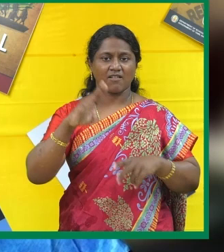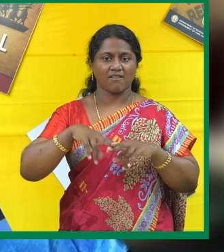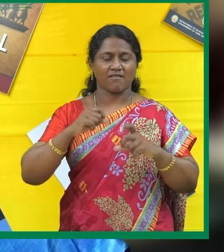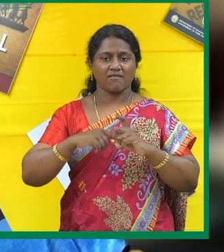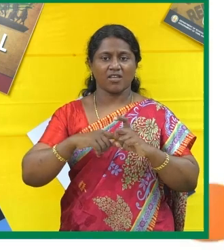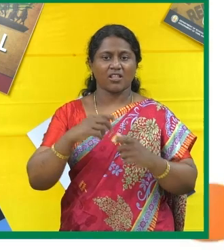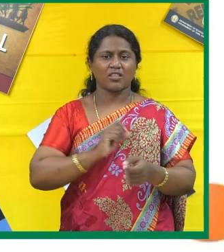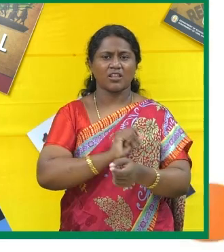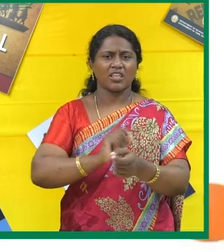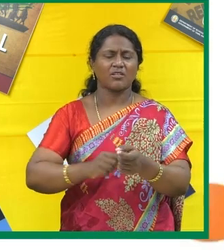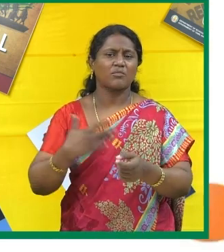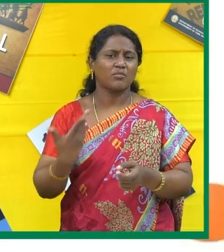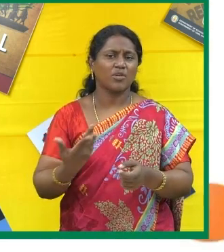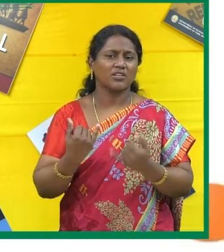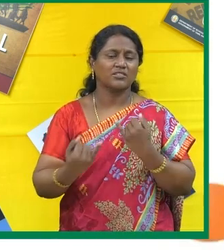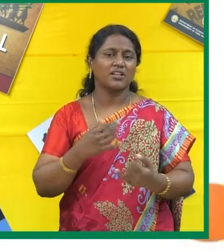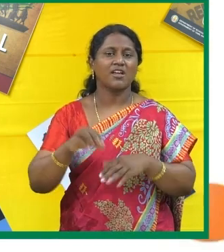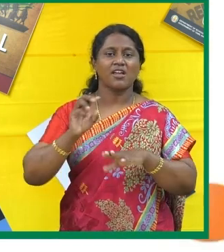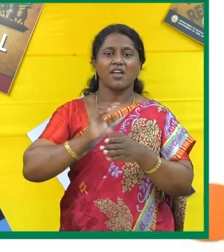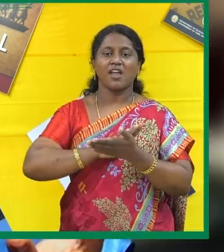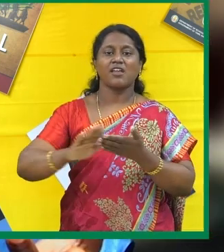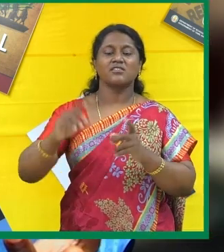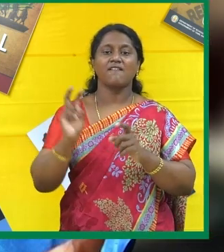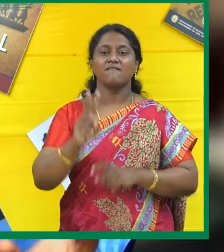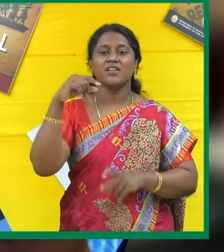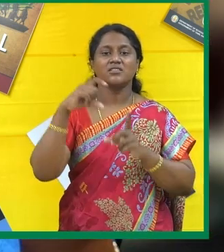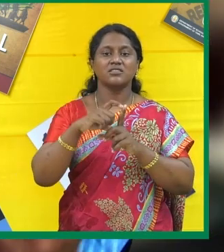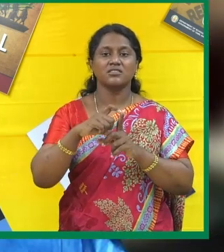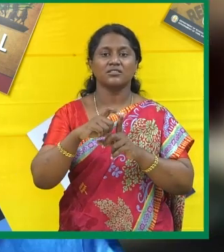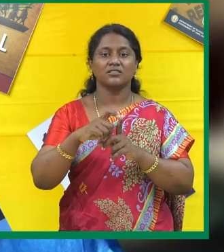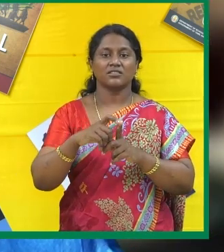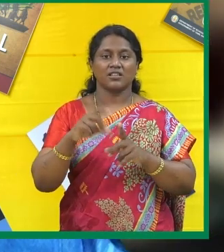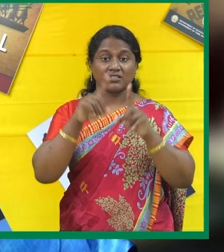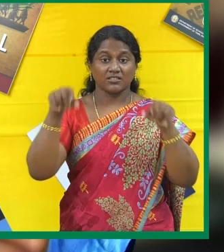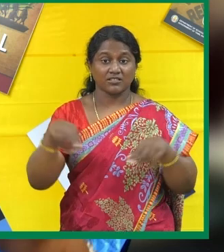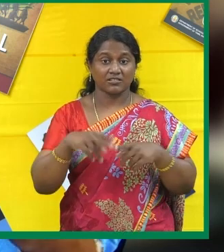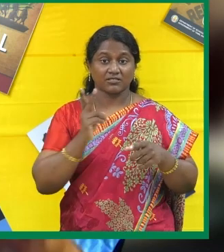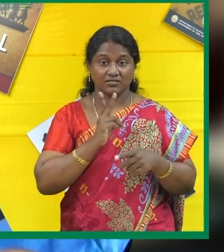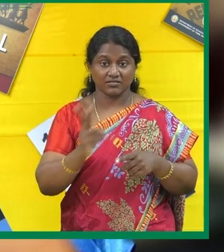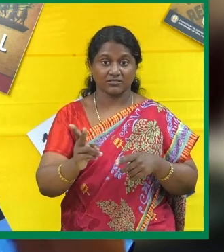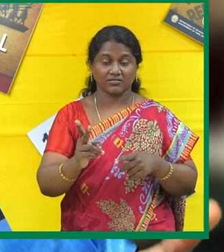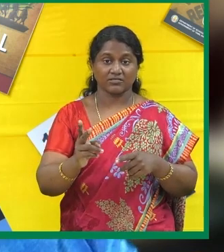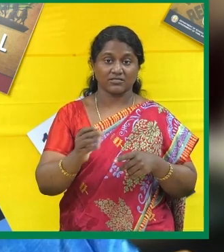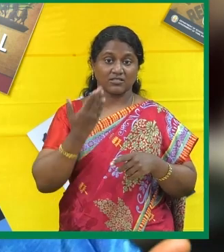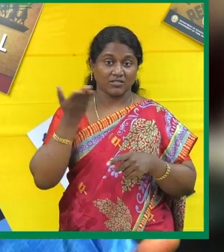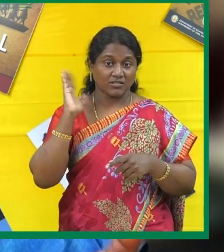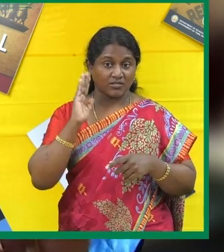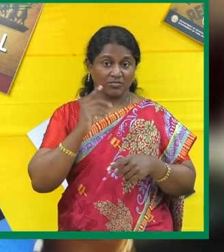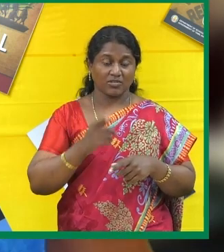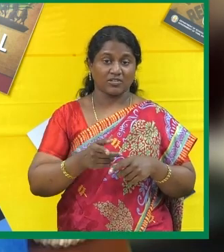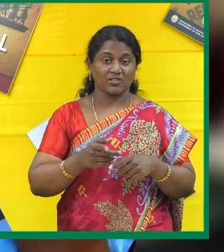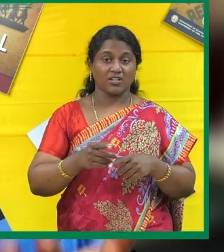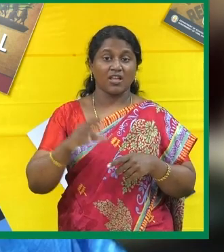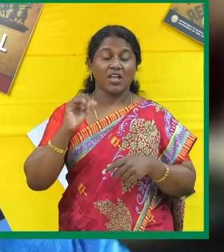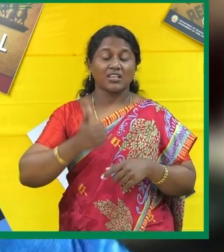poet? Yes, Henry Van Dyke. We saw his picture, his specialities. We